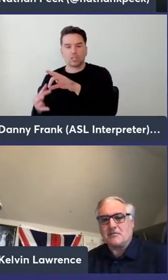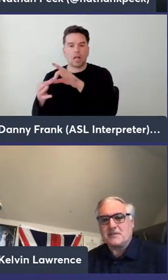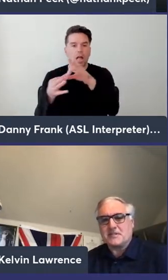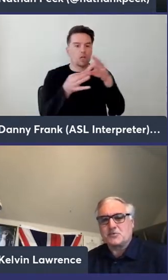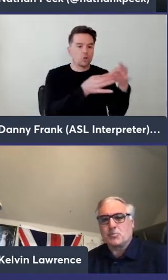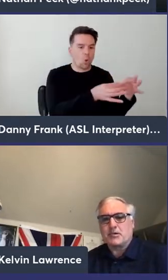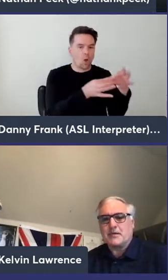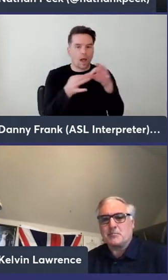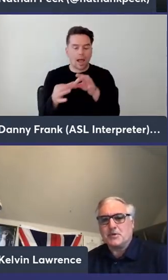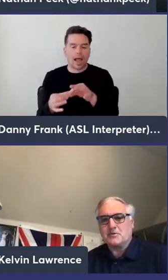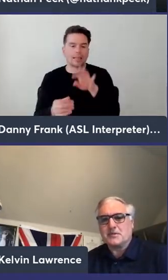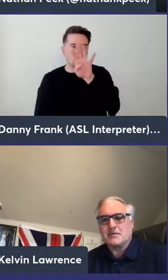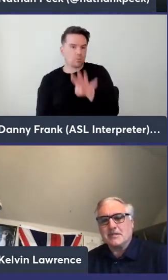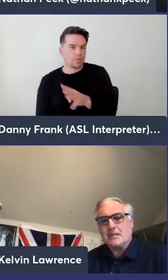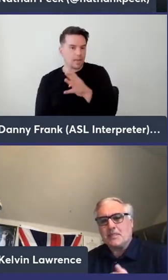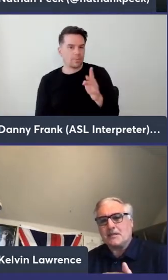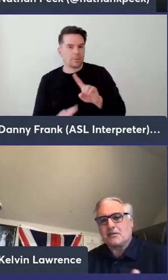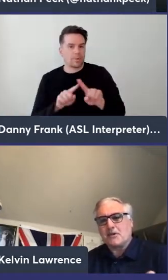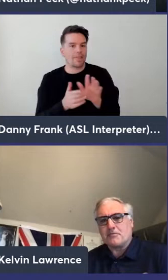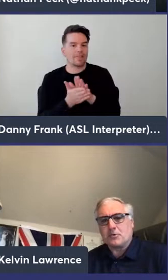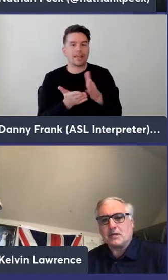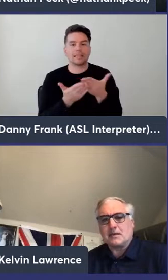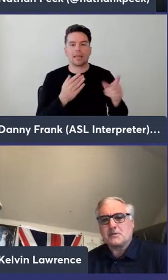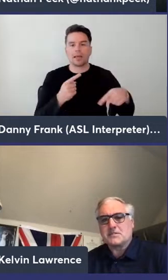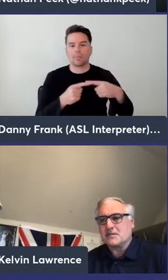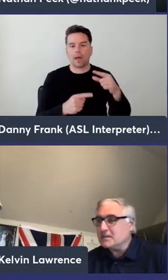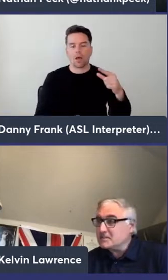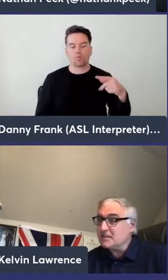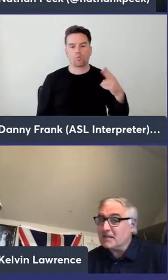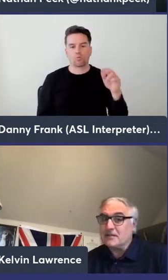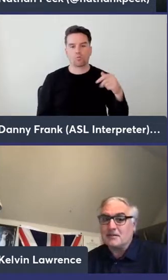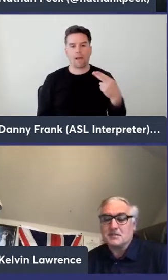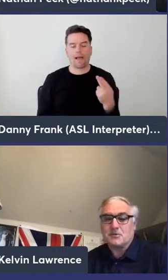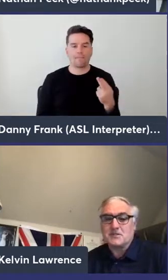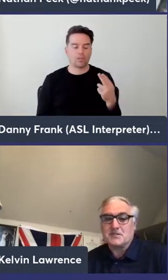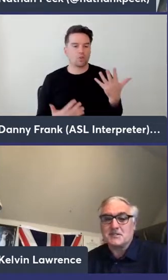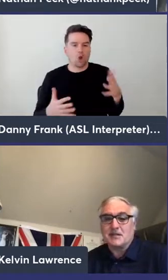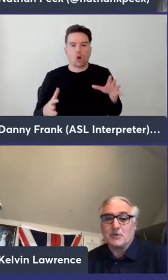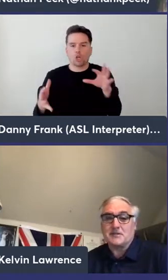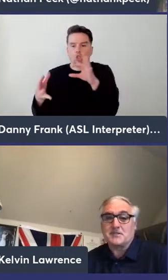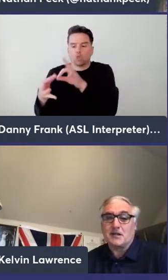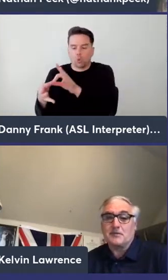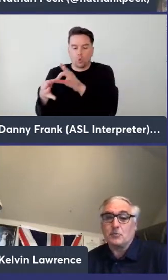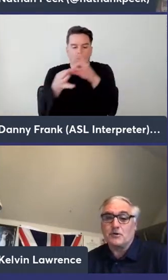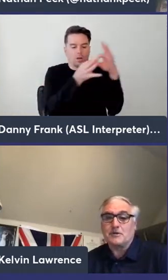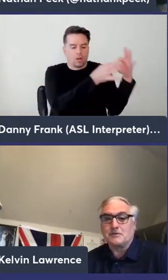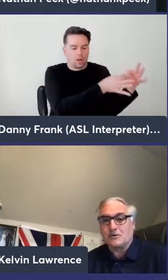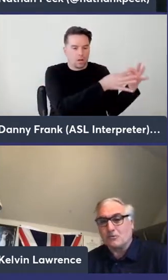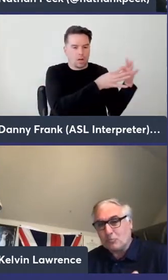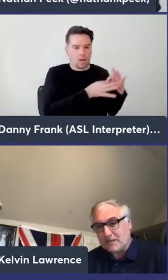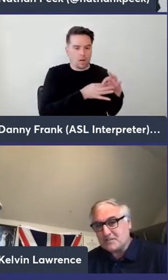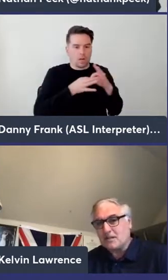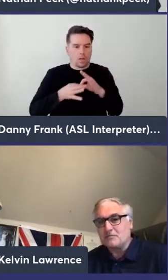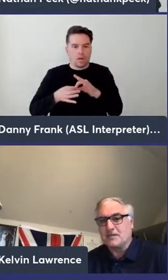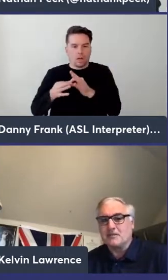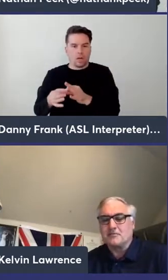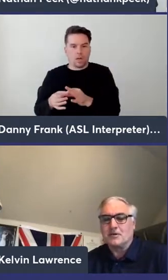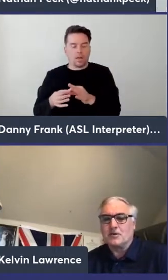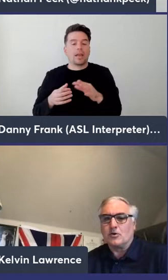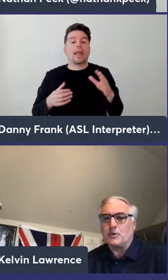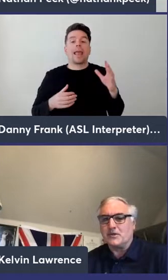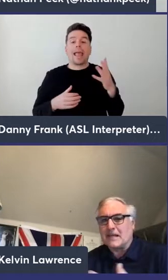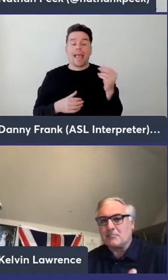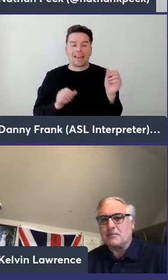about a graph is it's all pre-computed, and the graph query languages can easily then answer questions like, where does Kelvin work, or where does Kelvin